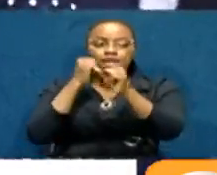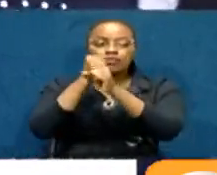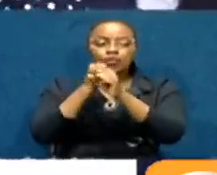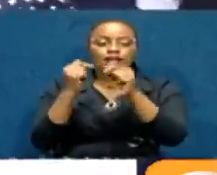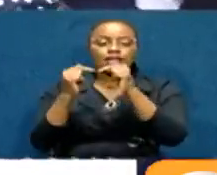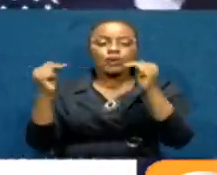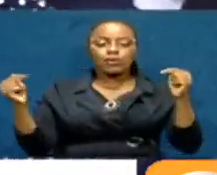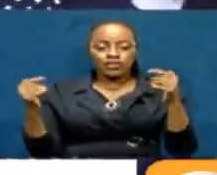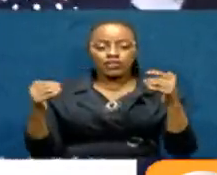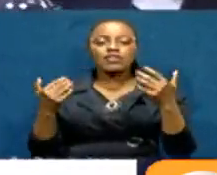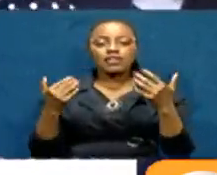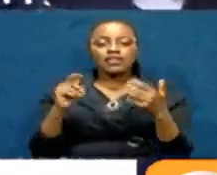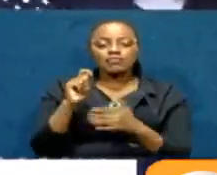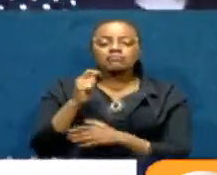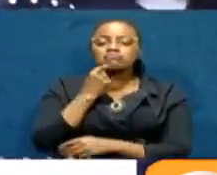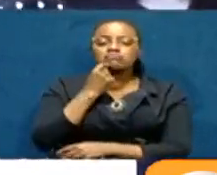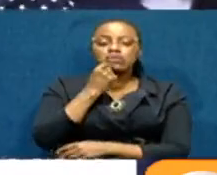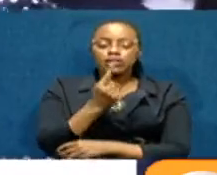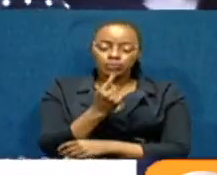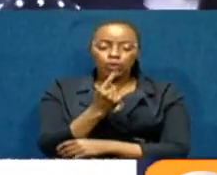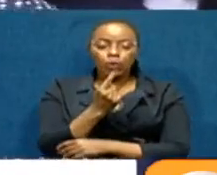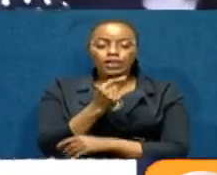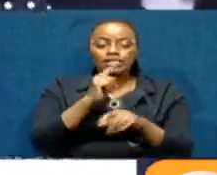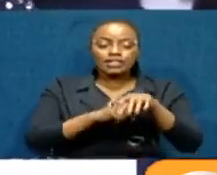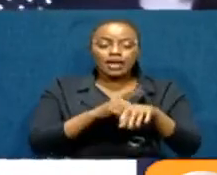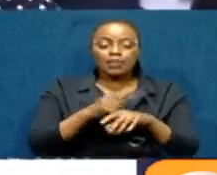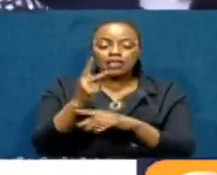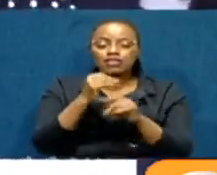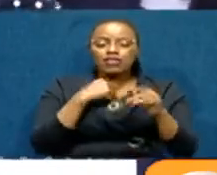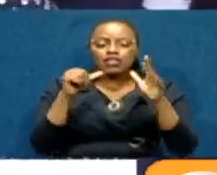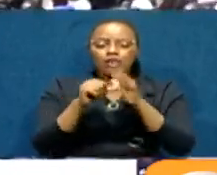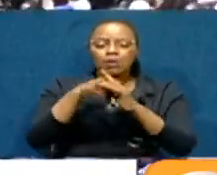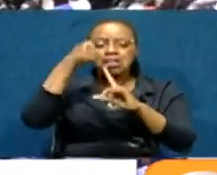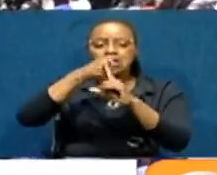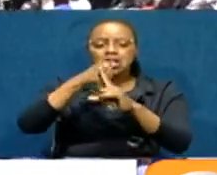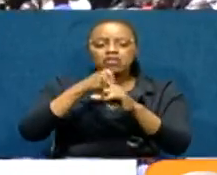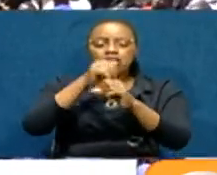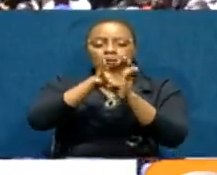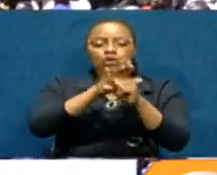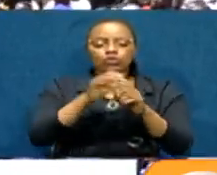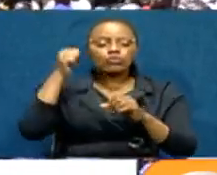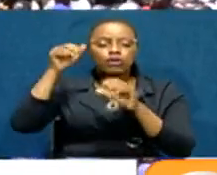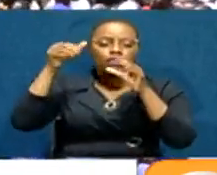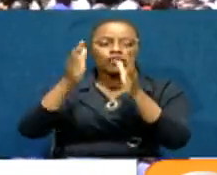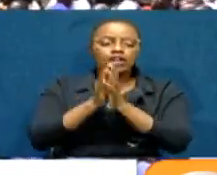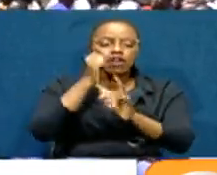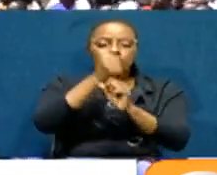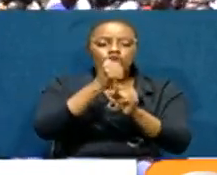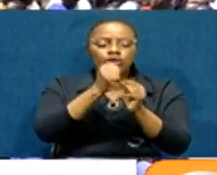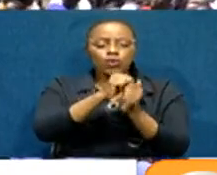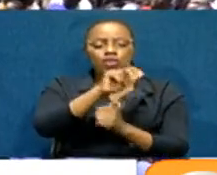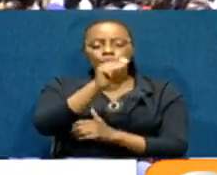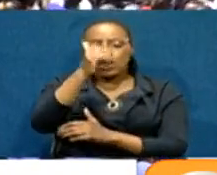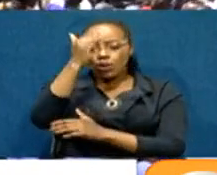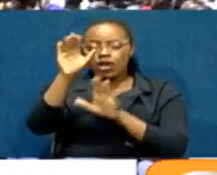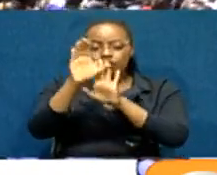in the opposition in the late President Daniel Moi's regime, were in the dungeons and trenches in the fight for multi-party democracy and fought alongside each other